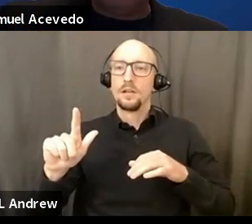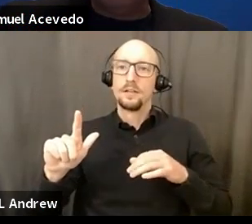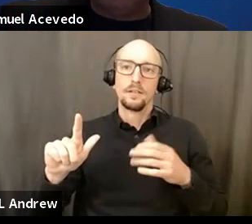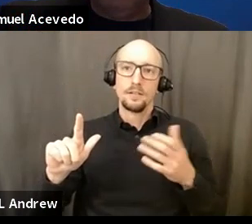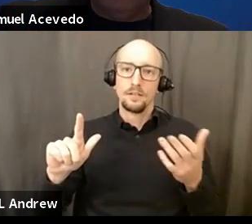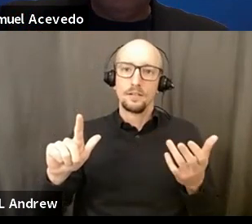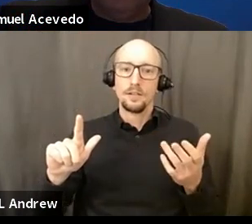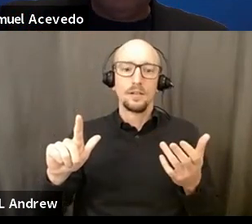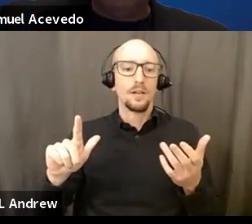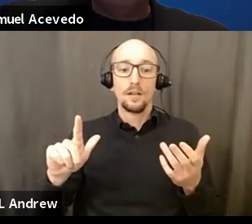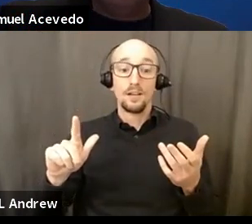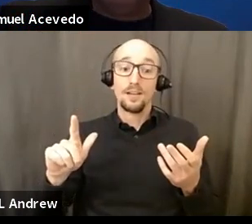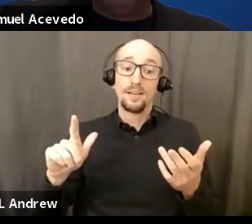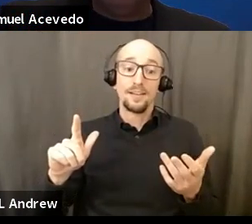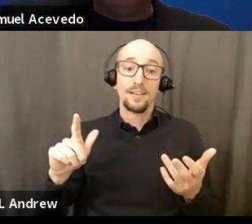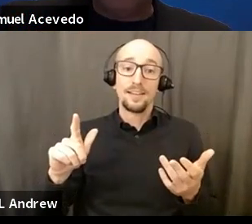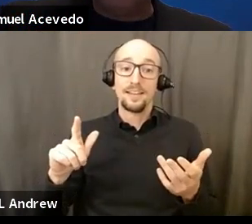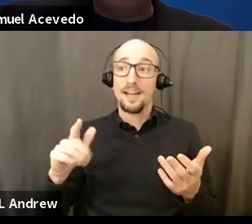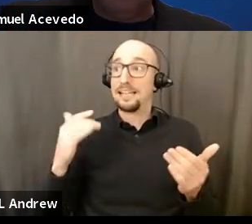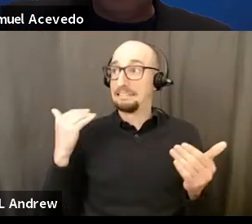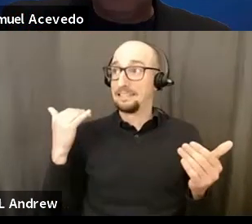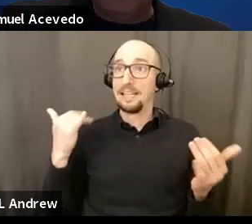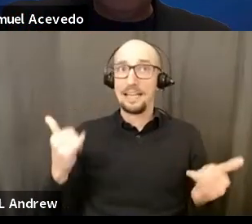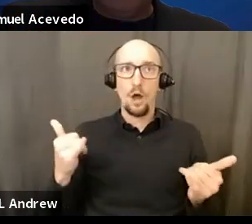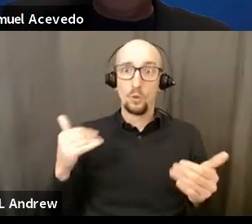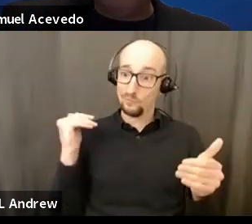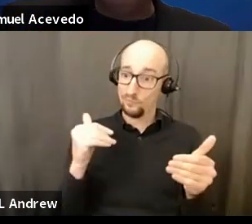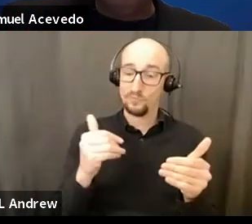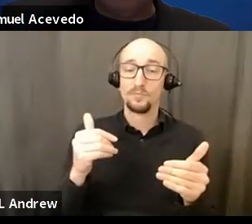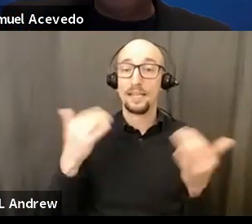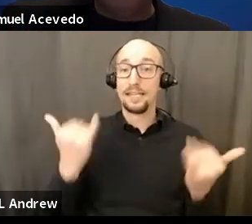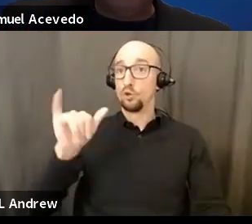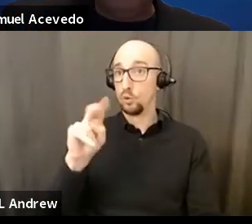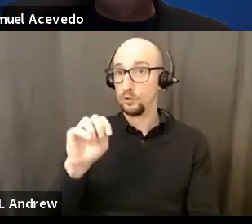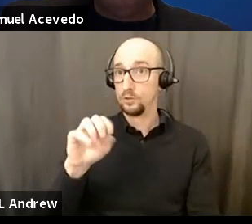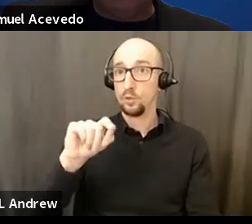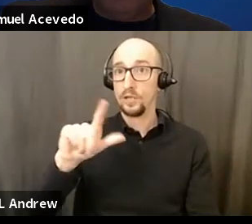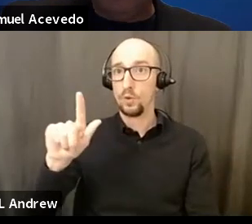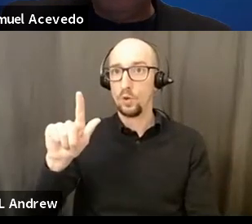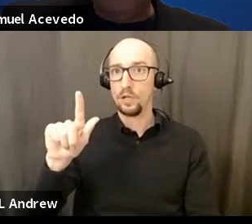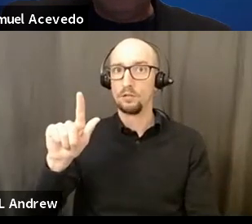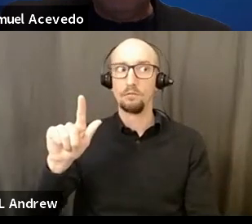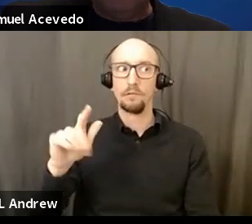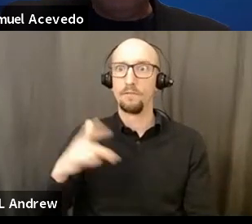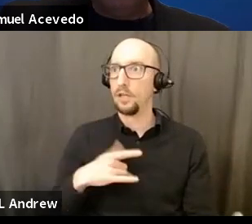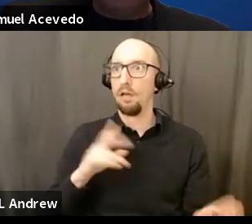of 2021 because it is June of 2021. I suggest the easier way,